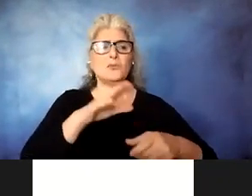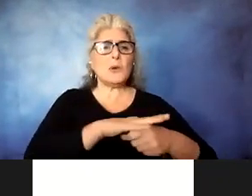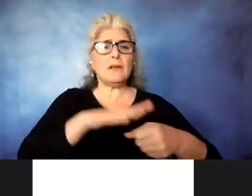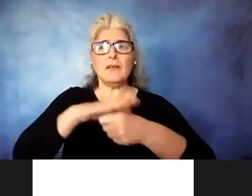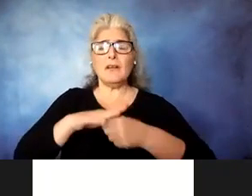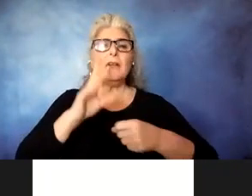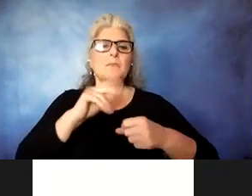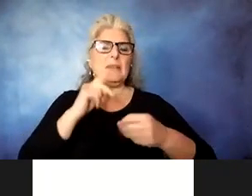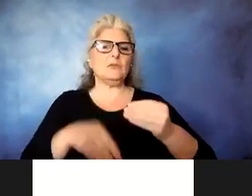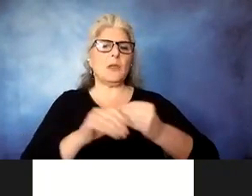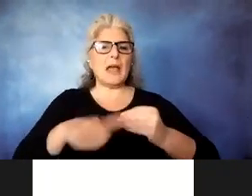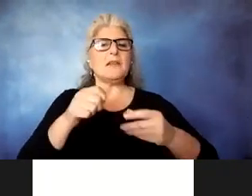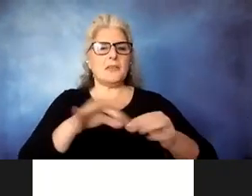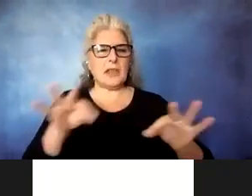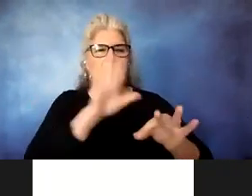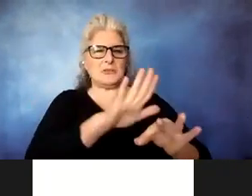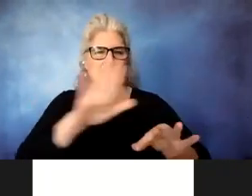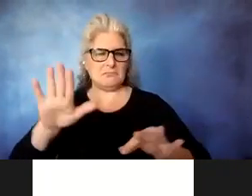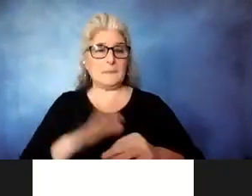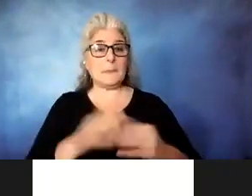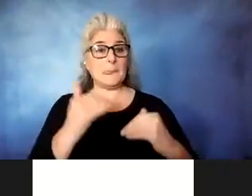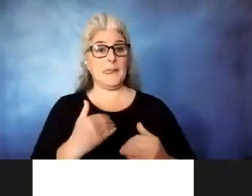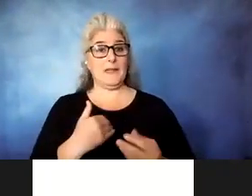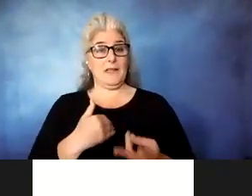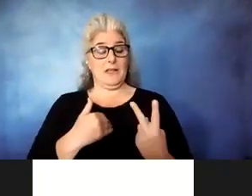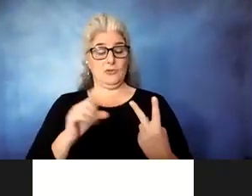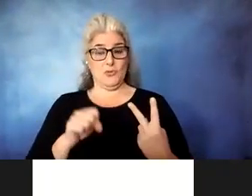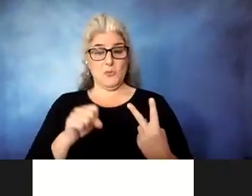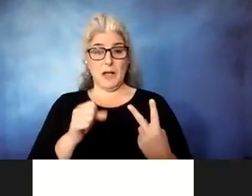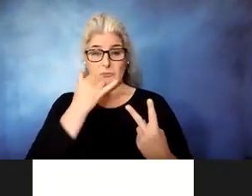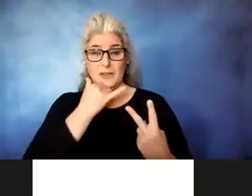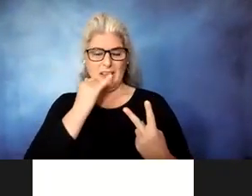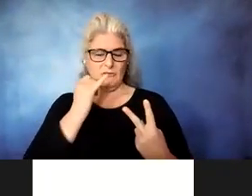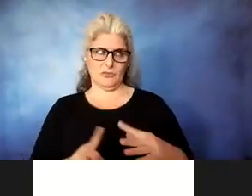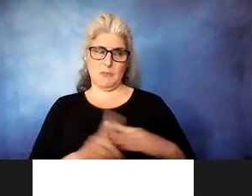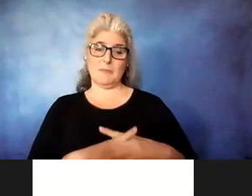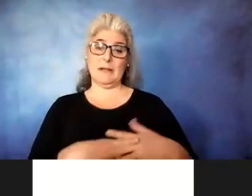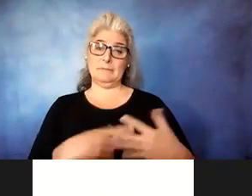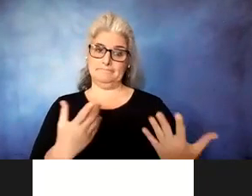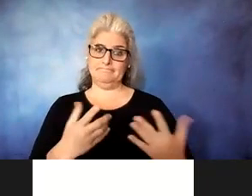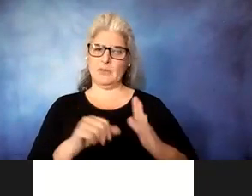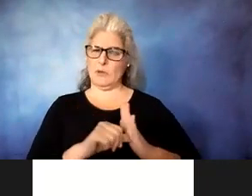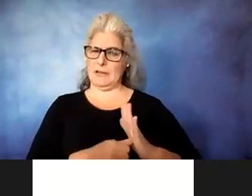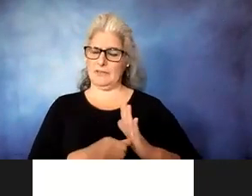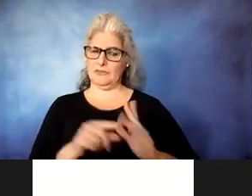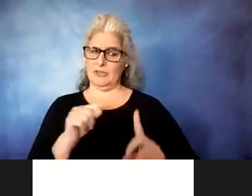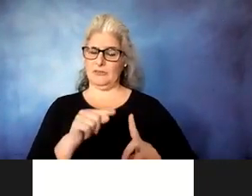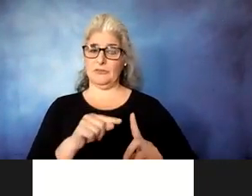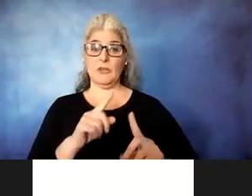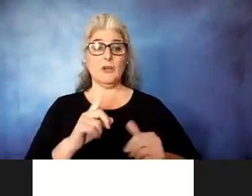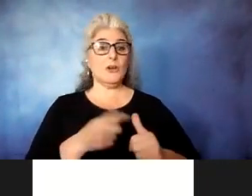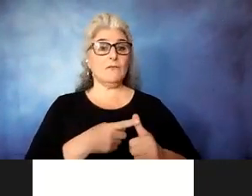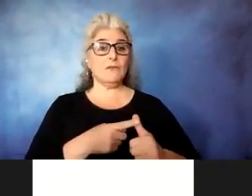Okay, there are 2 potential ballot marking errors that we want to highlight for voters. And the first has the potential